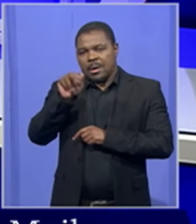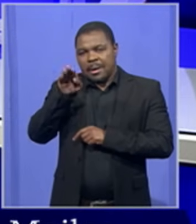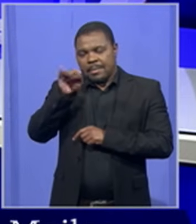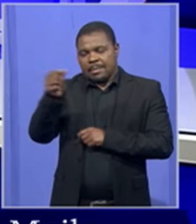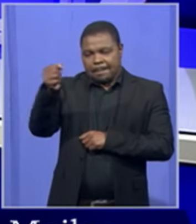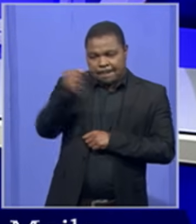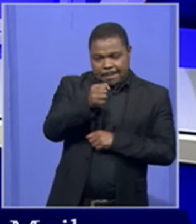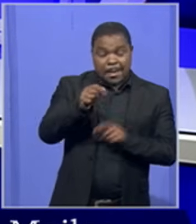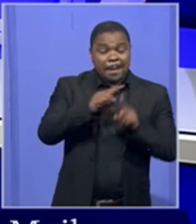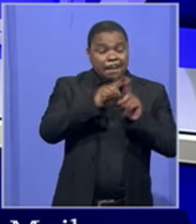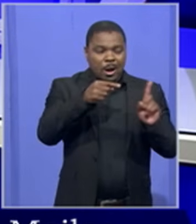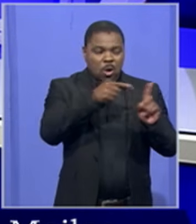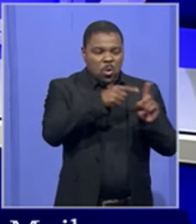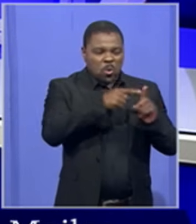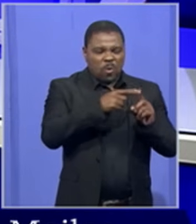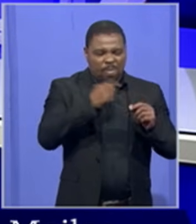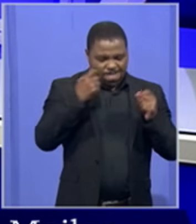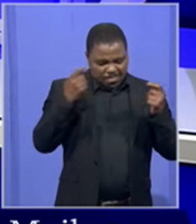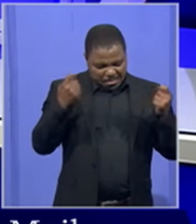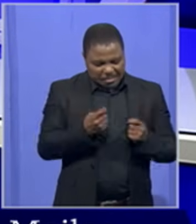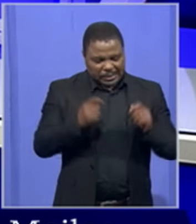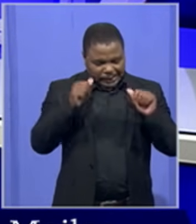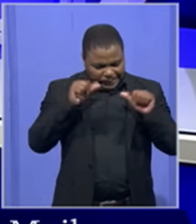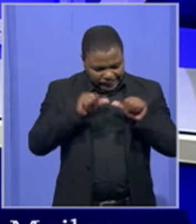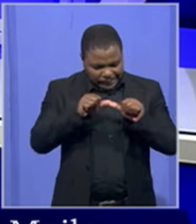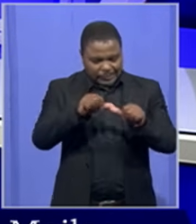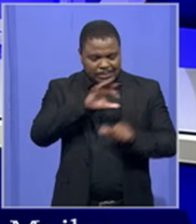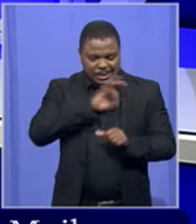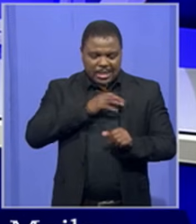jalo, Pitso gana go tswa mo maemong.